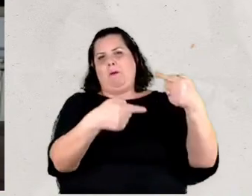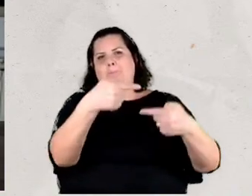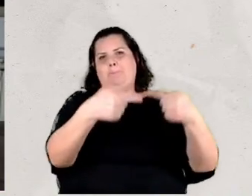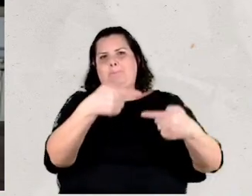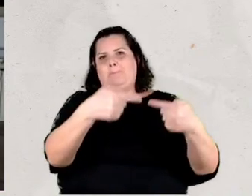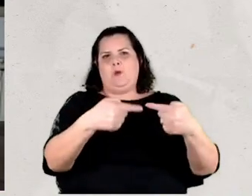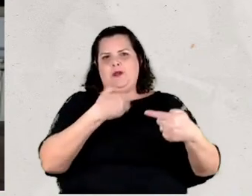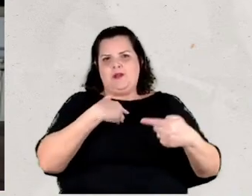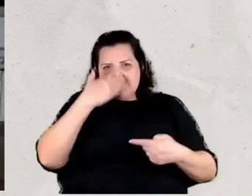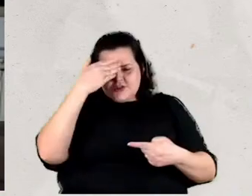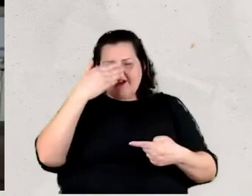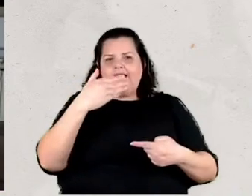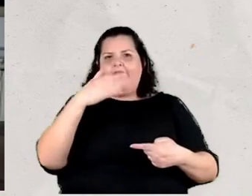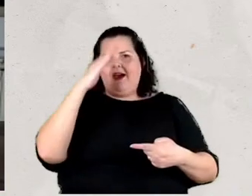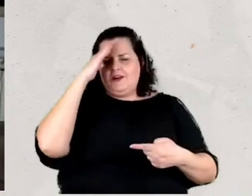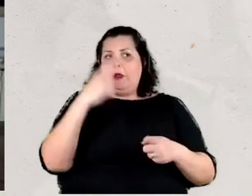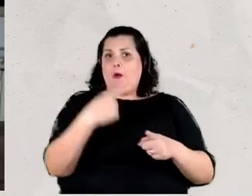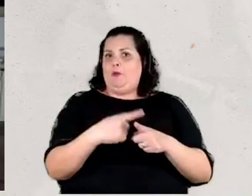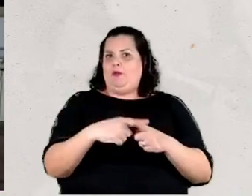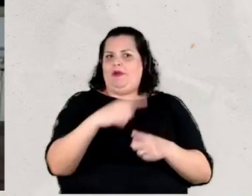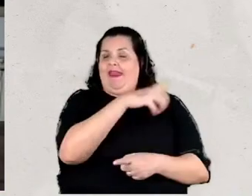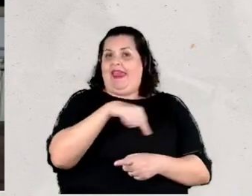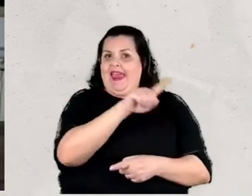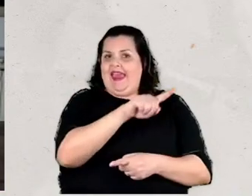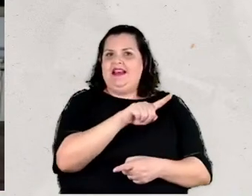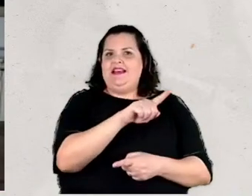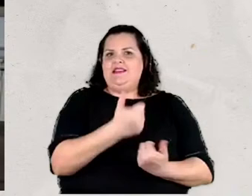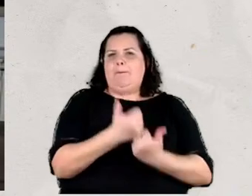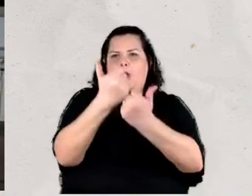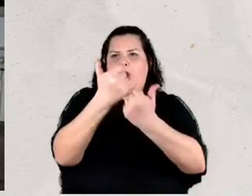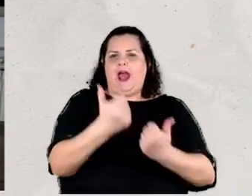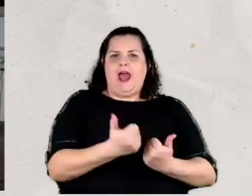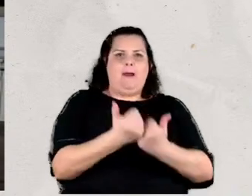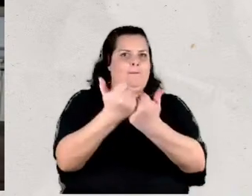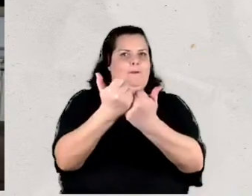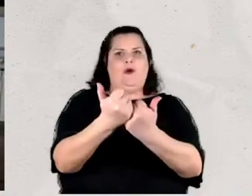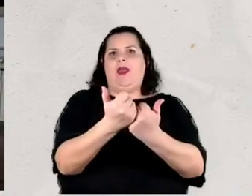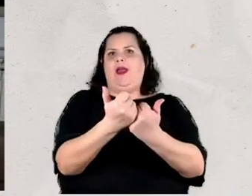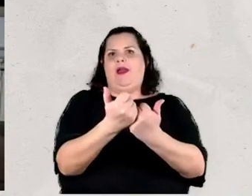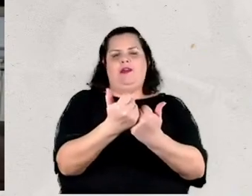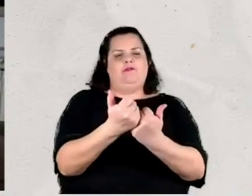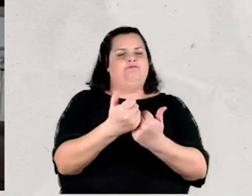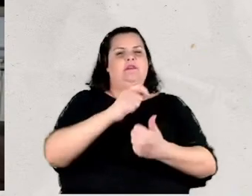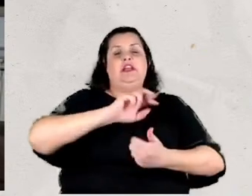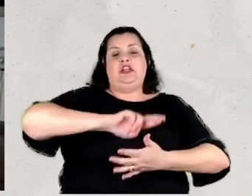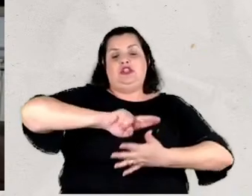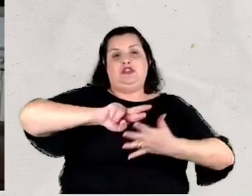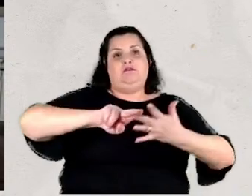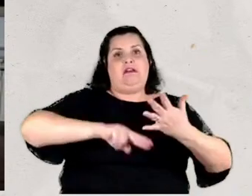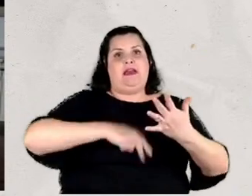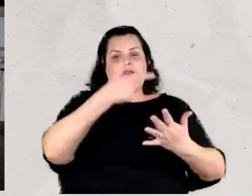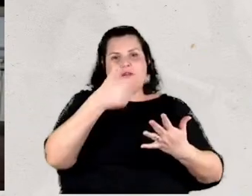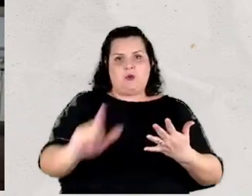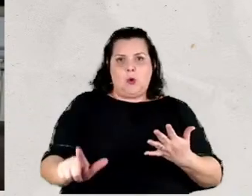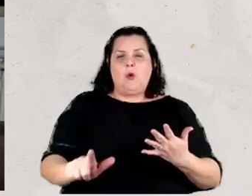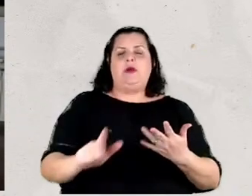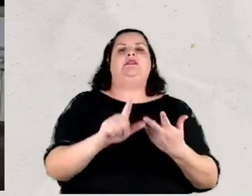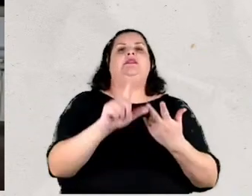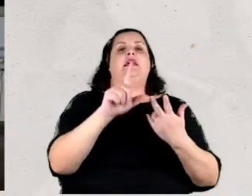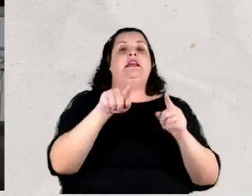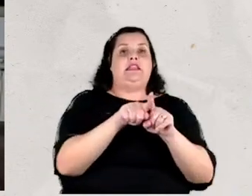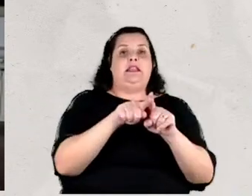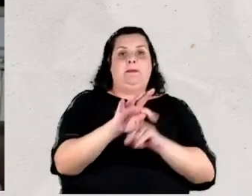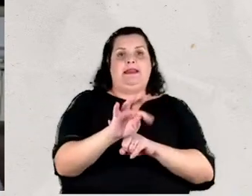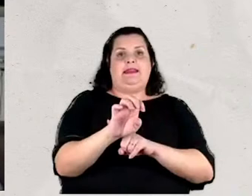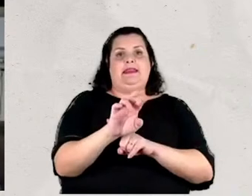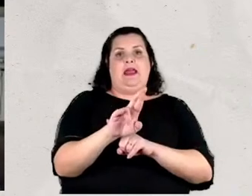have supported terrorism, deny Israel's right to exist as a Jewish state. But this year, we had